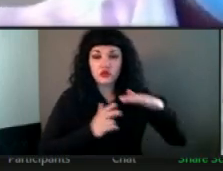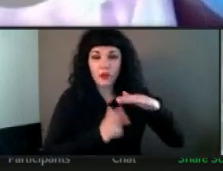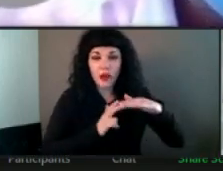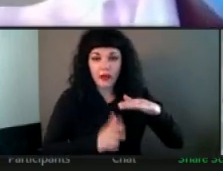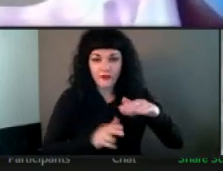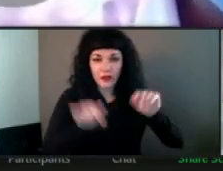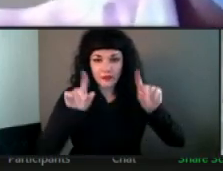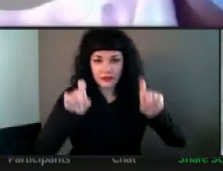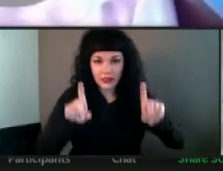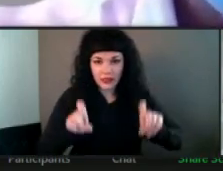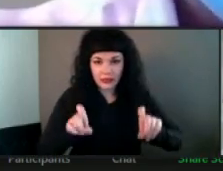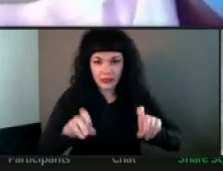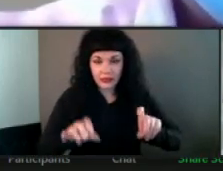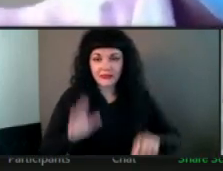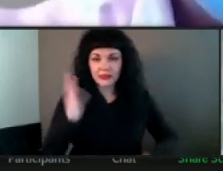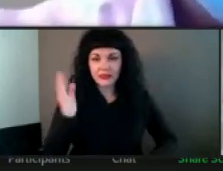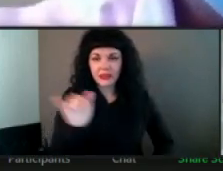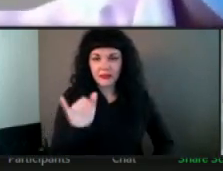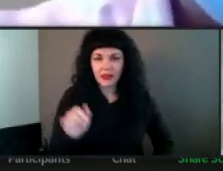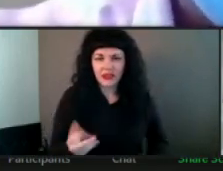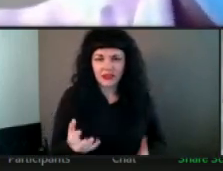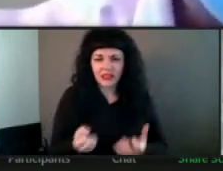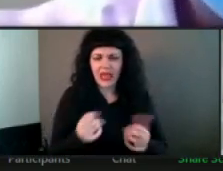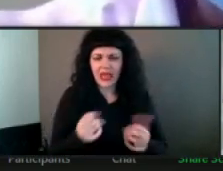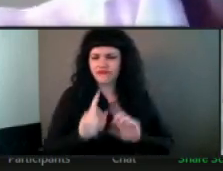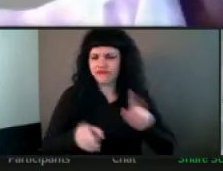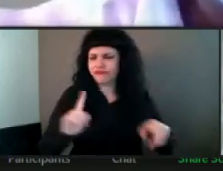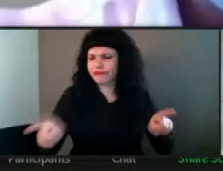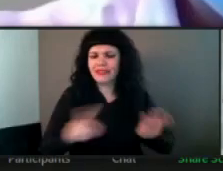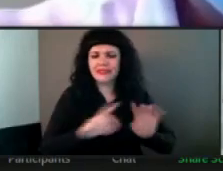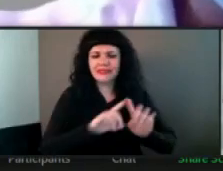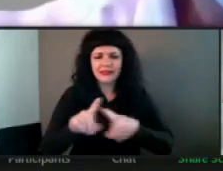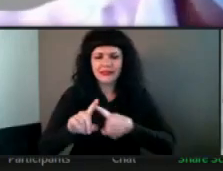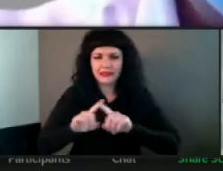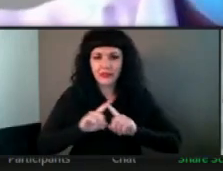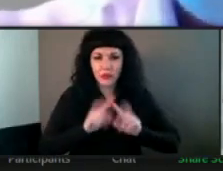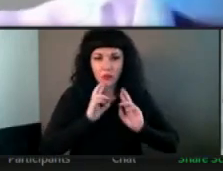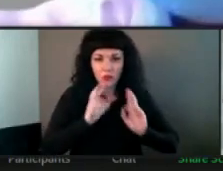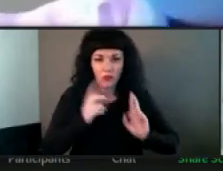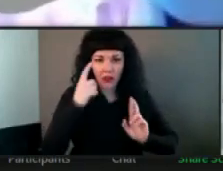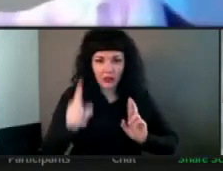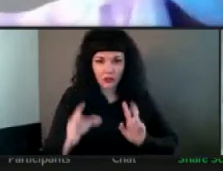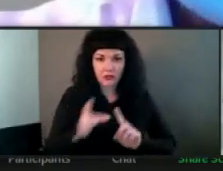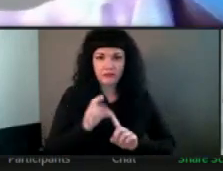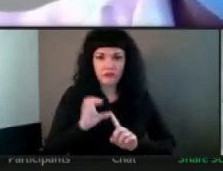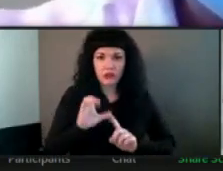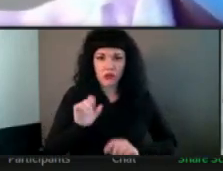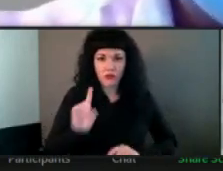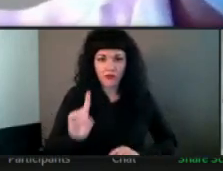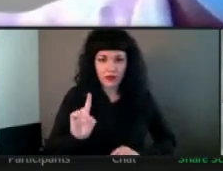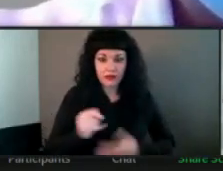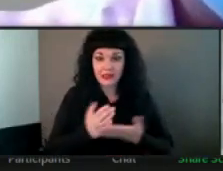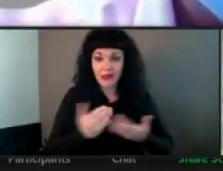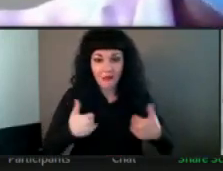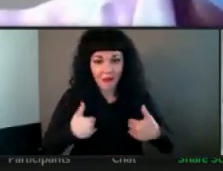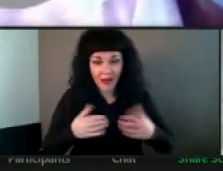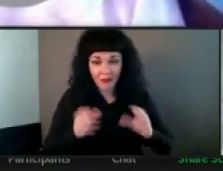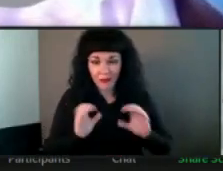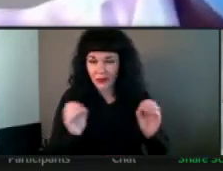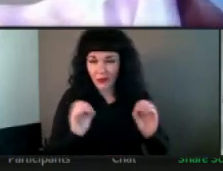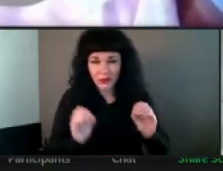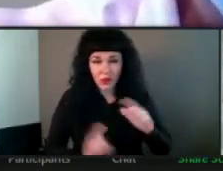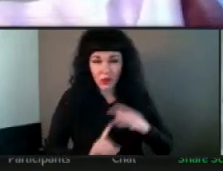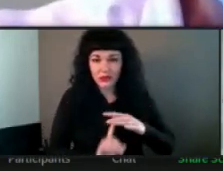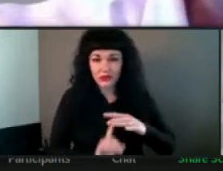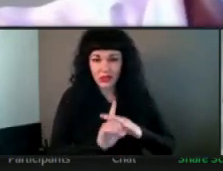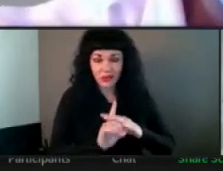diverse reactions to COVID. So there are some people that have it and have no symptoms. There's no detriment to their health in any way. And